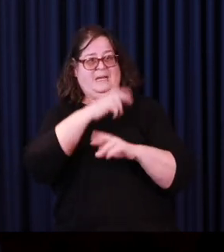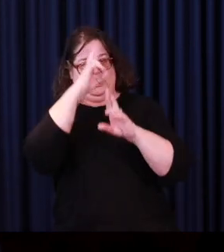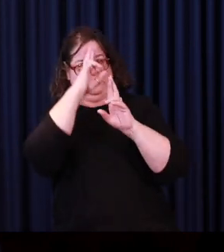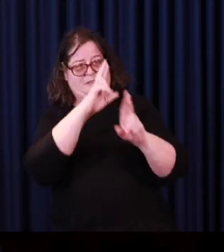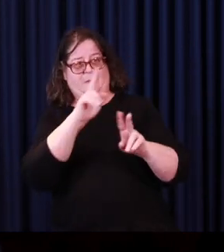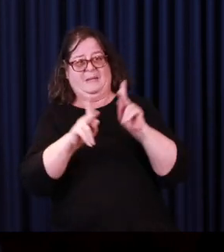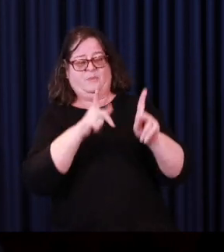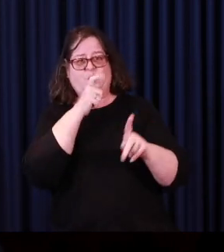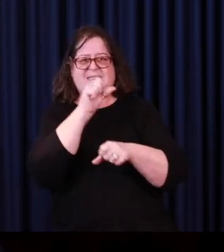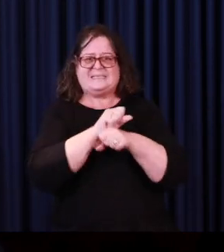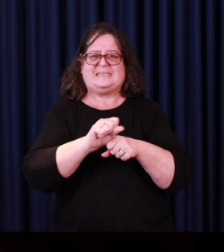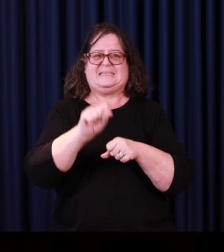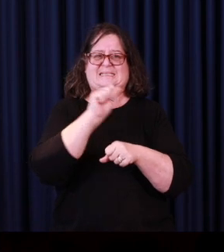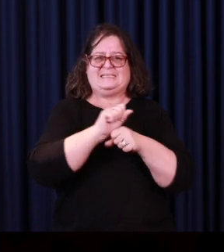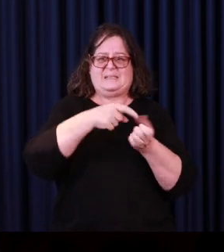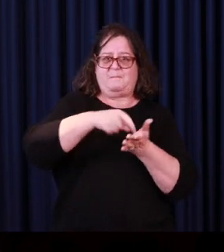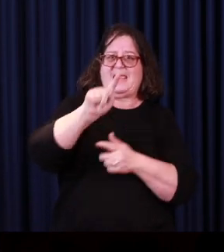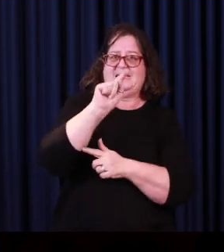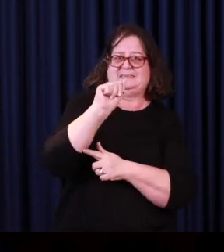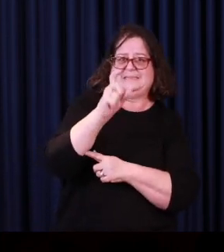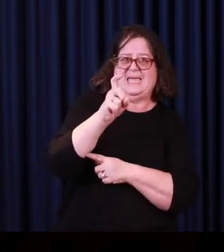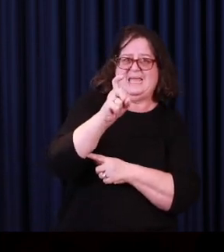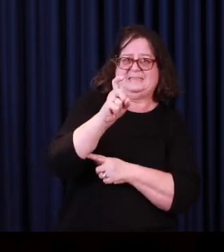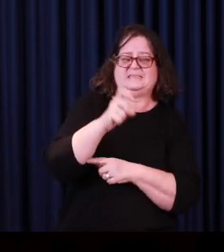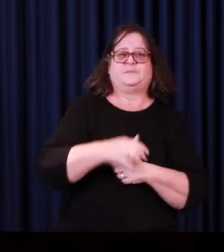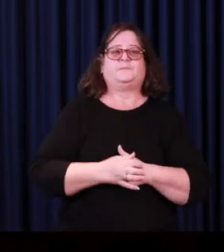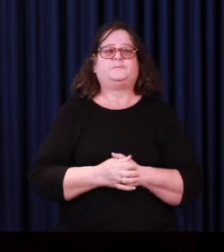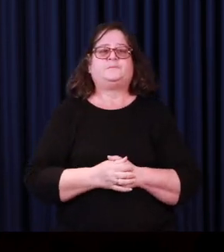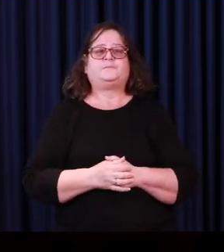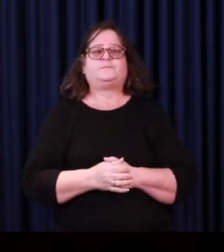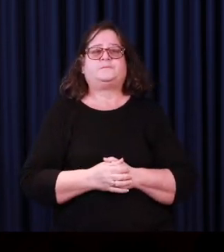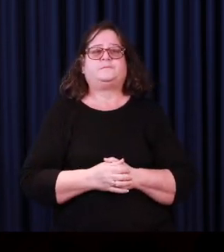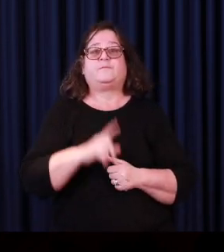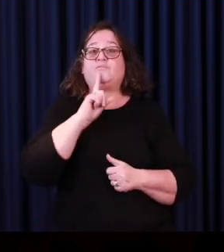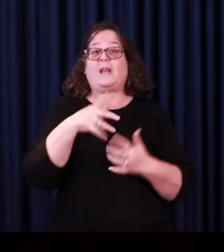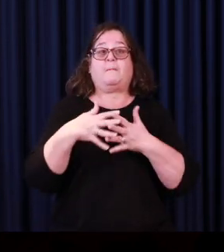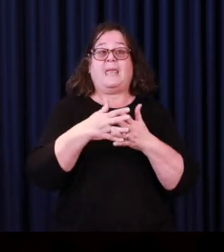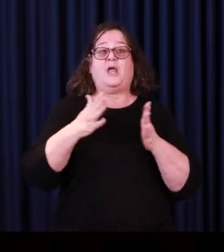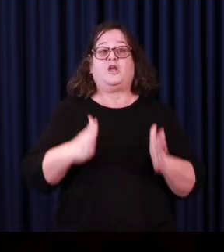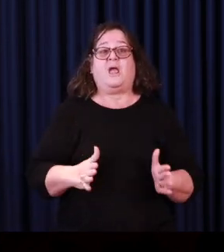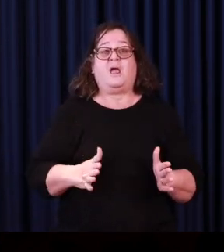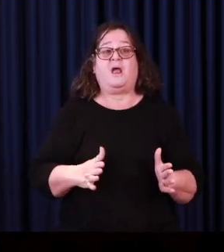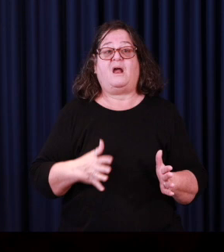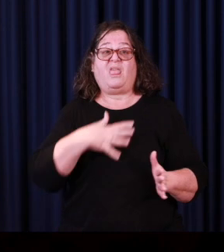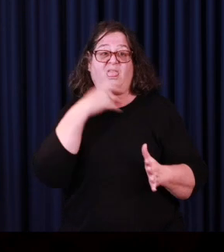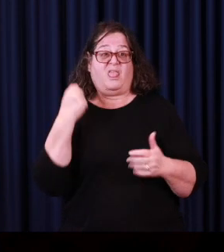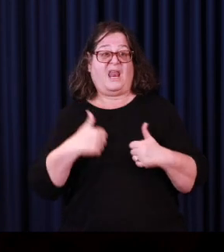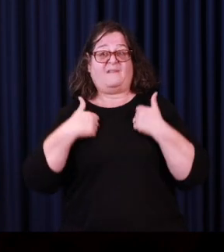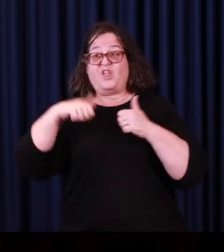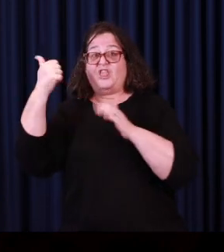and for Americans tired of living in states with high taxes, heavy